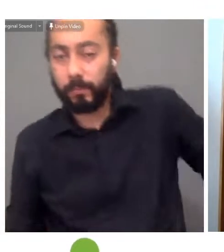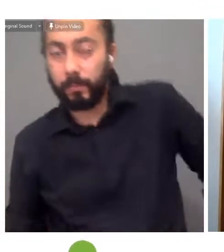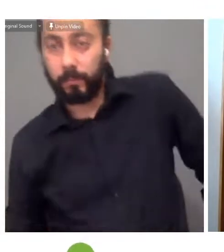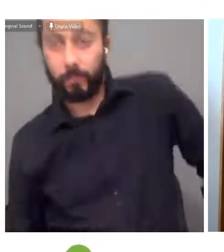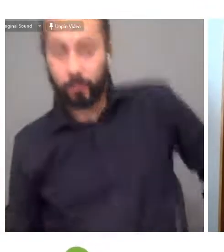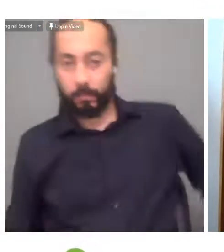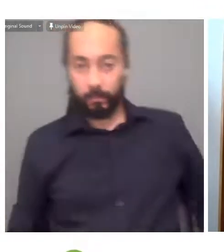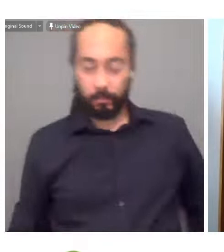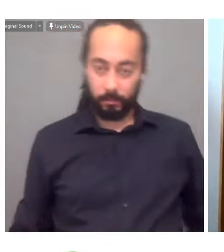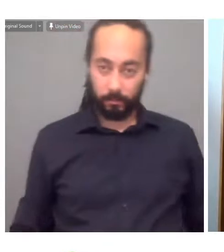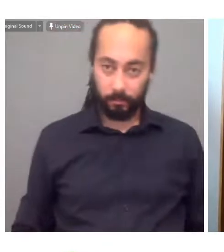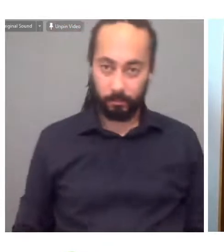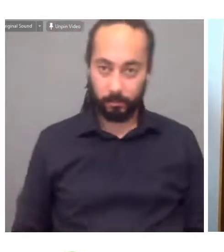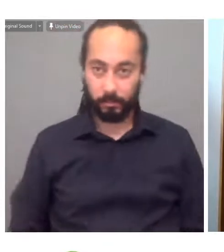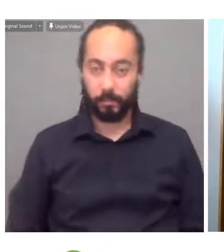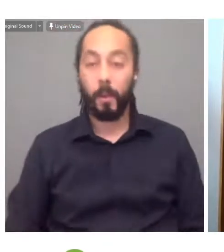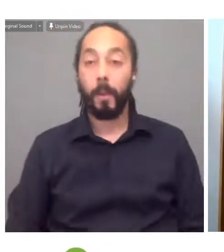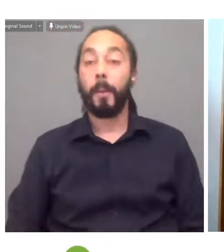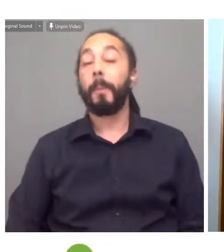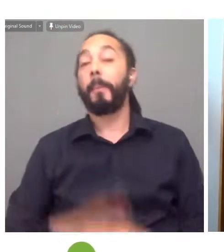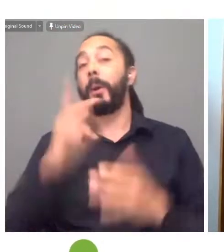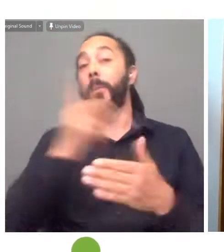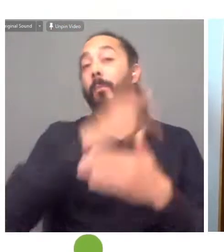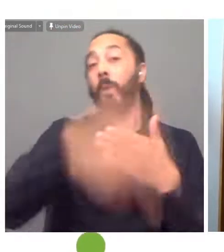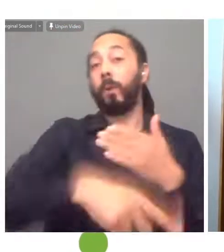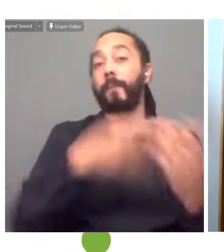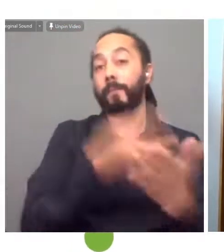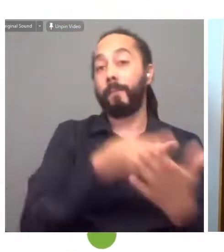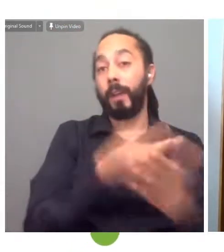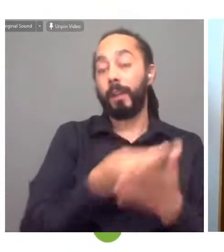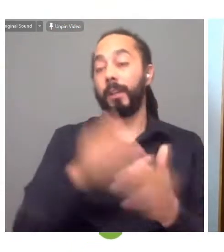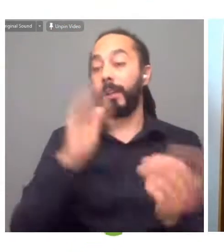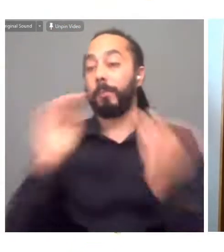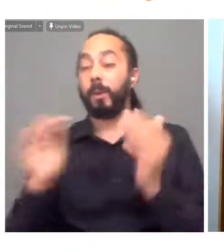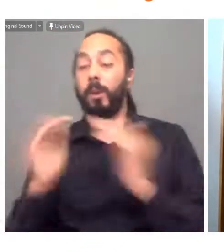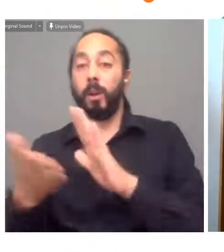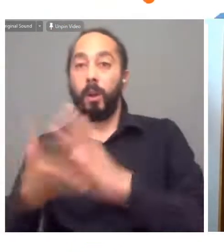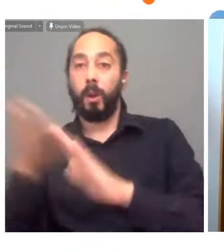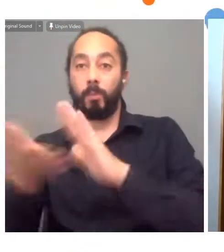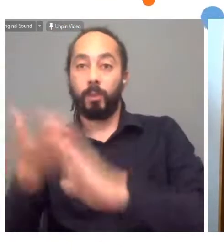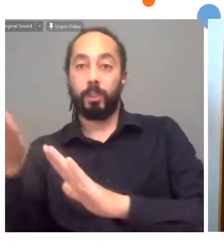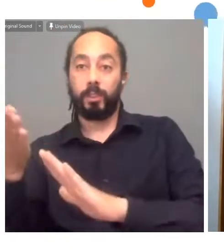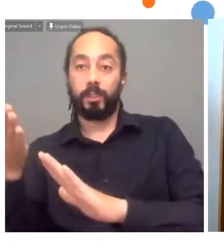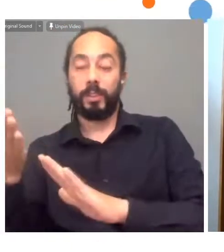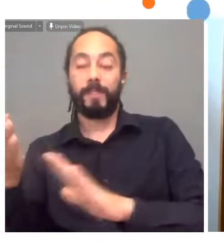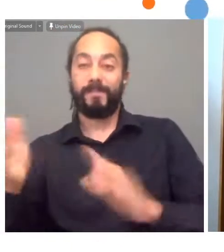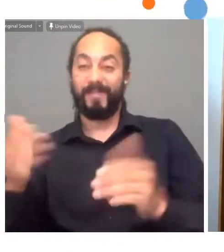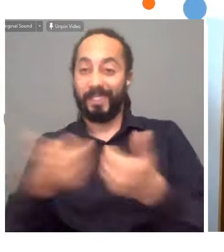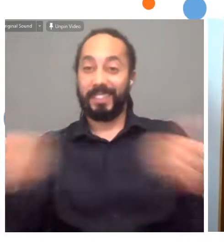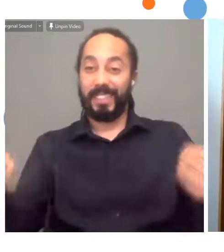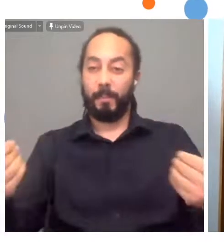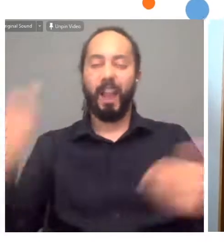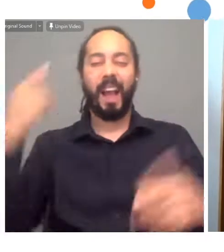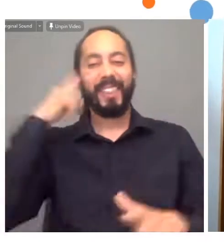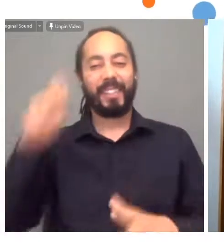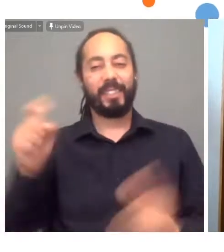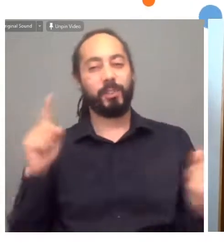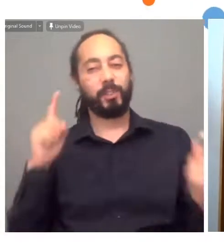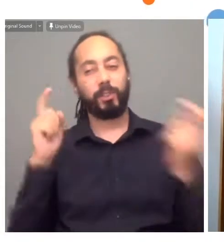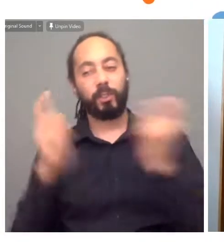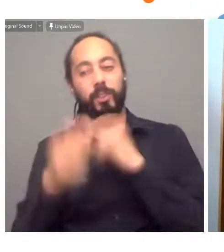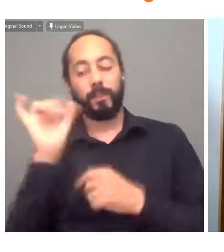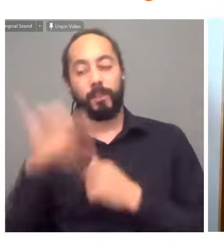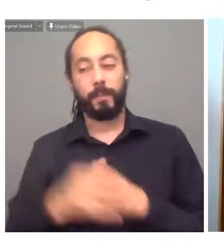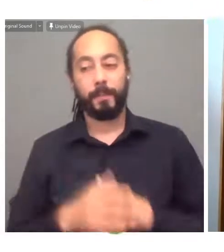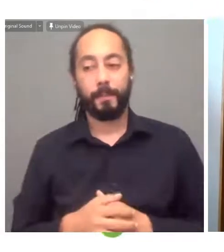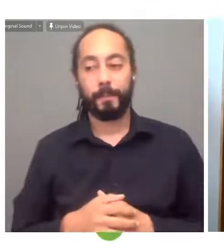Program-based funding versus operations, I think we need to change that too. I don't know what happened. I don't know